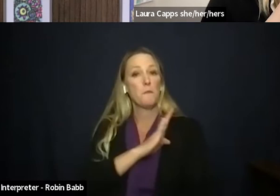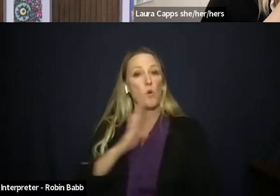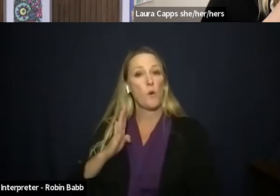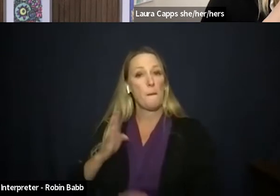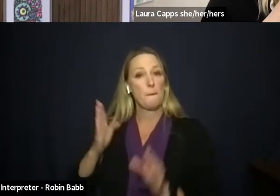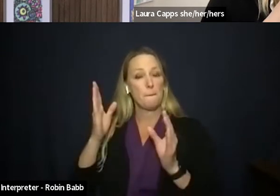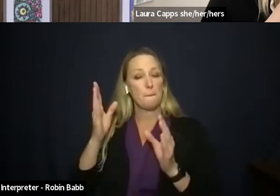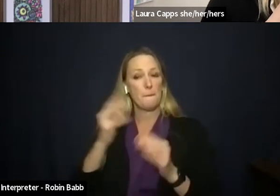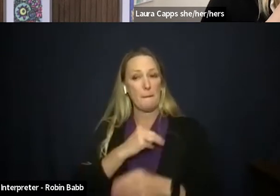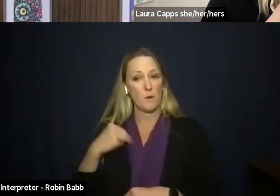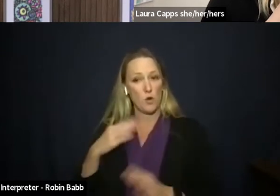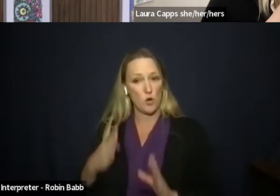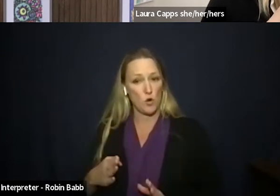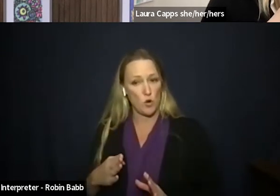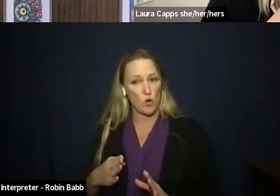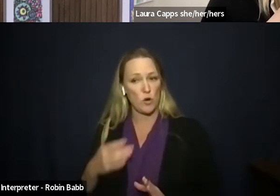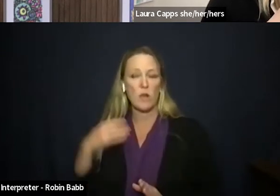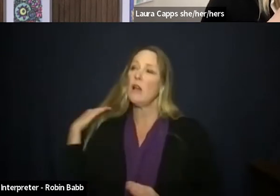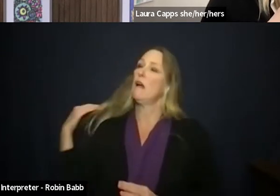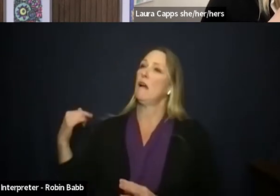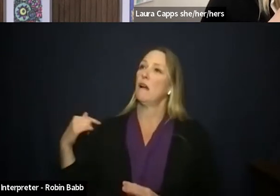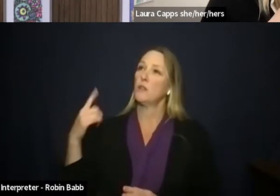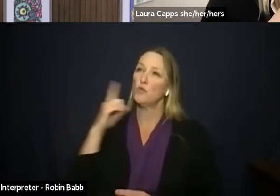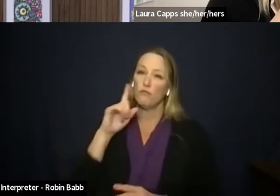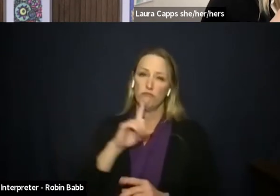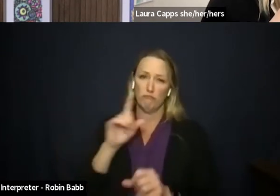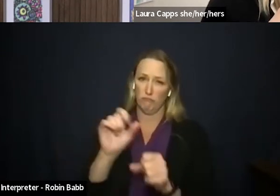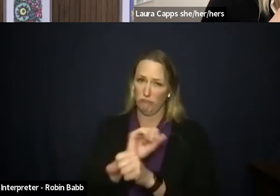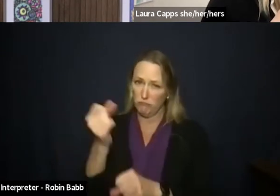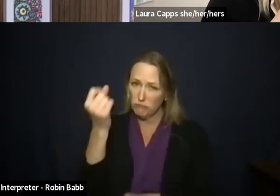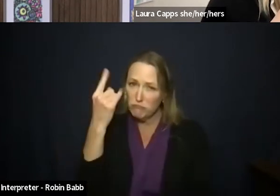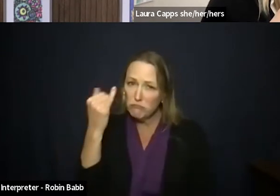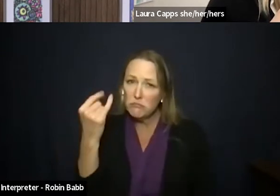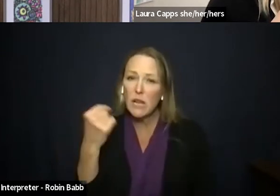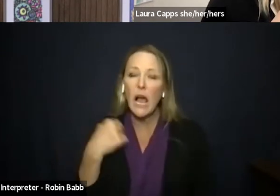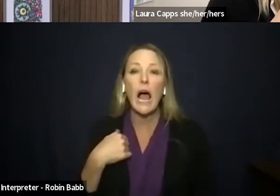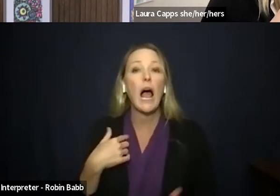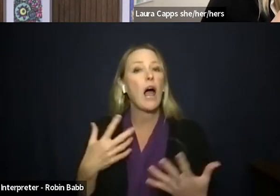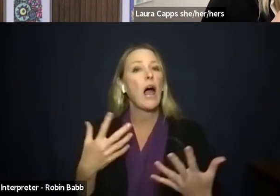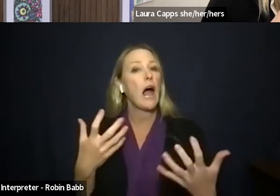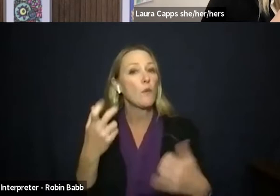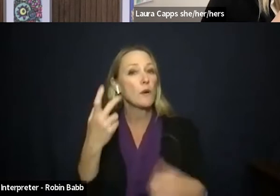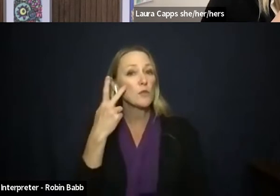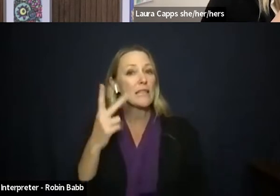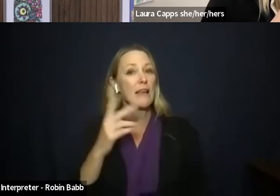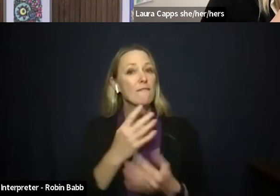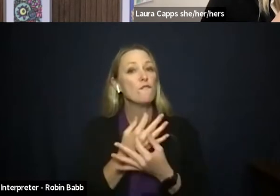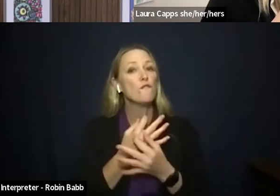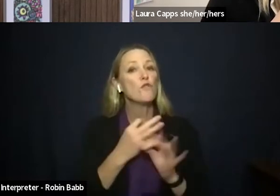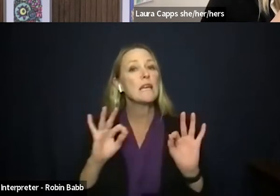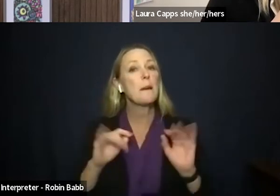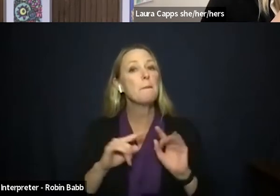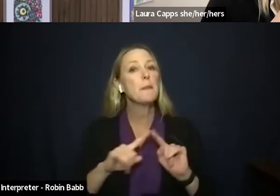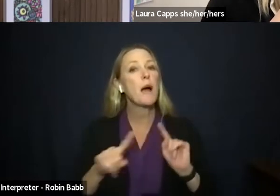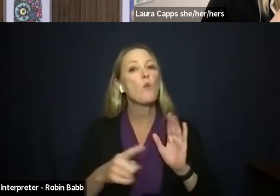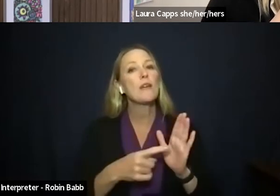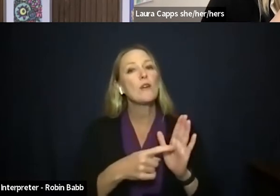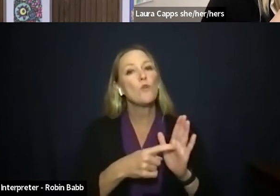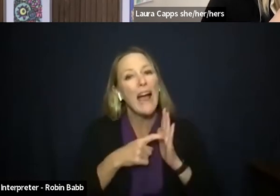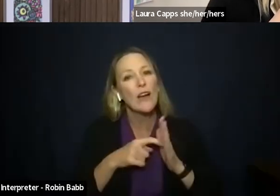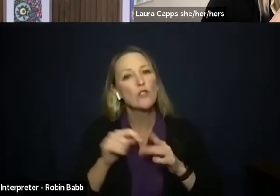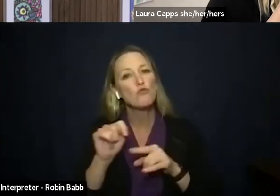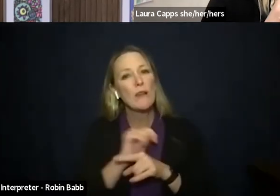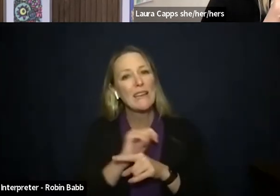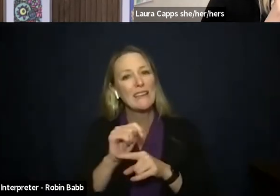it i would like to see um free but mandated training for all people who are running for the school board so you fully